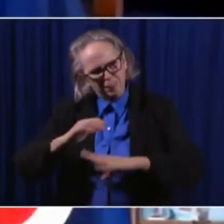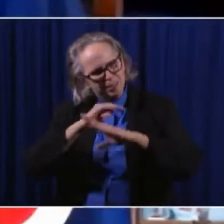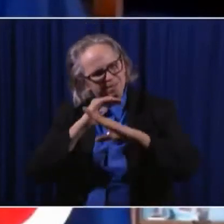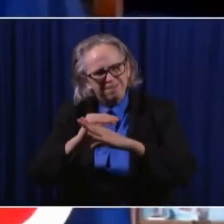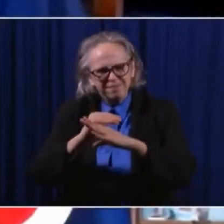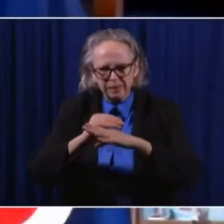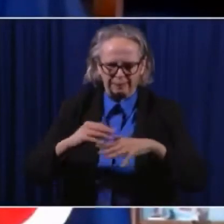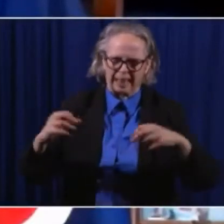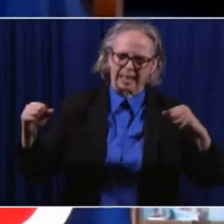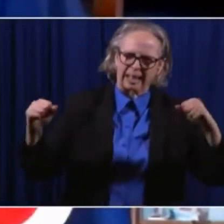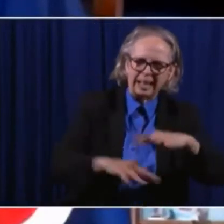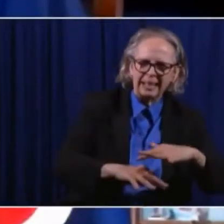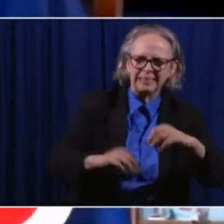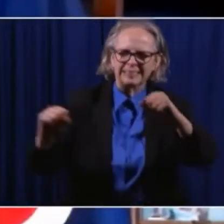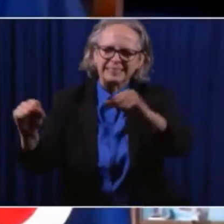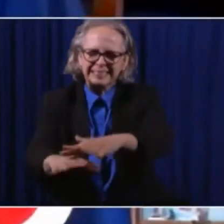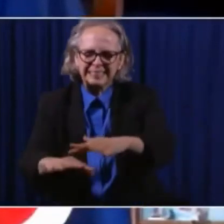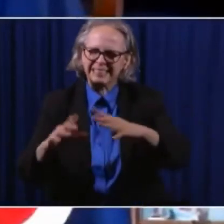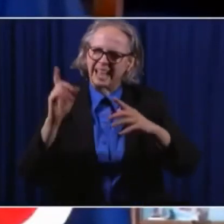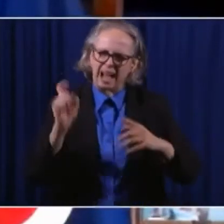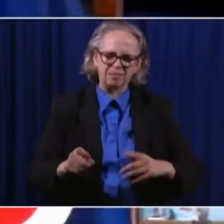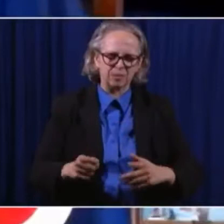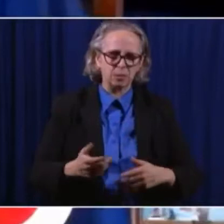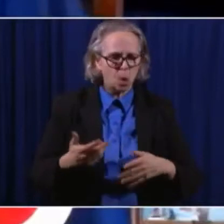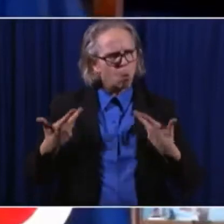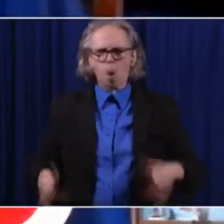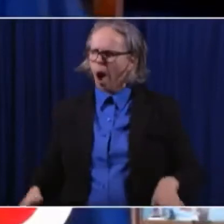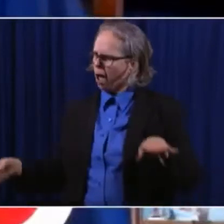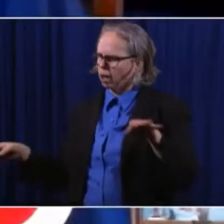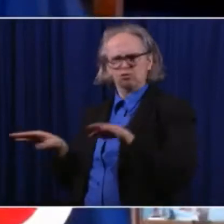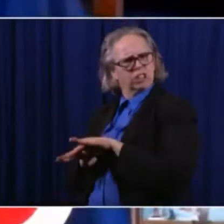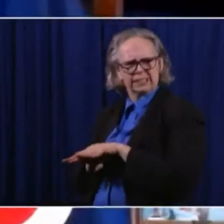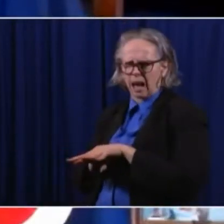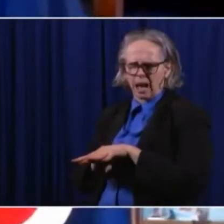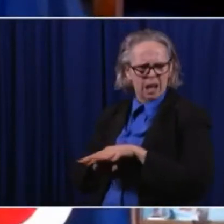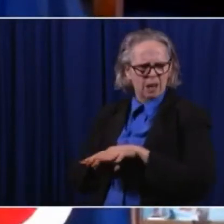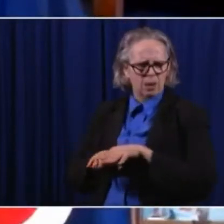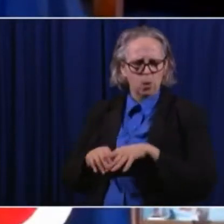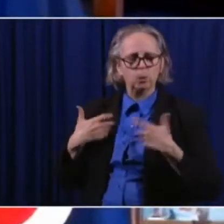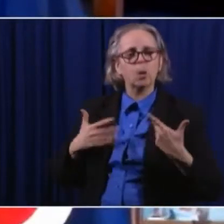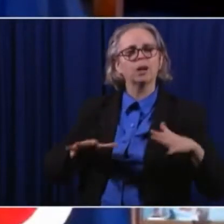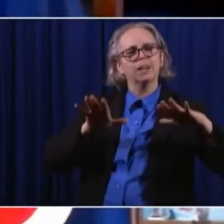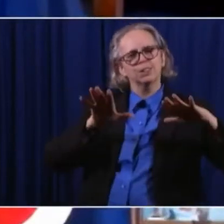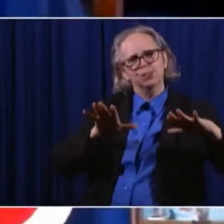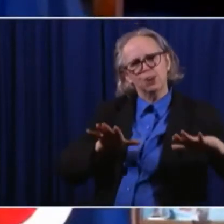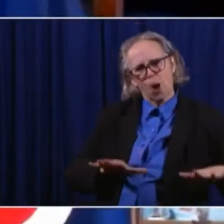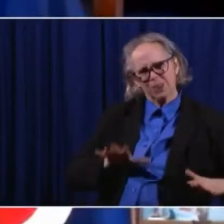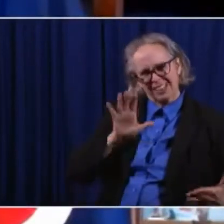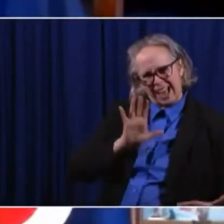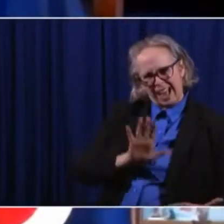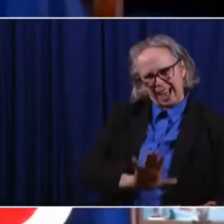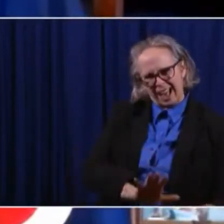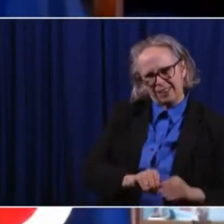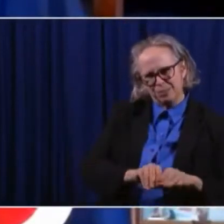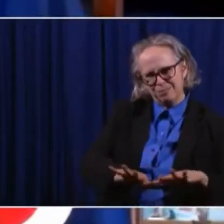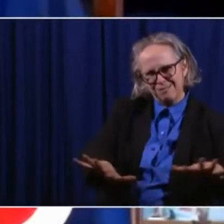slowdown. This has been hard on everyone. I've talked to sons and daughters who've lost parents to COVID,